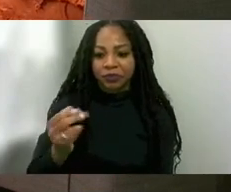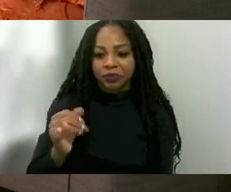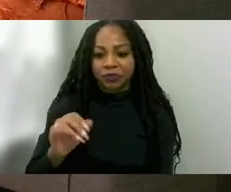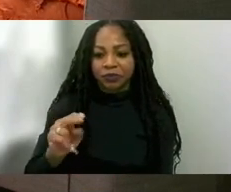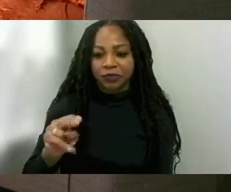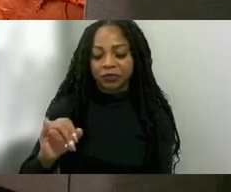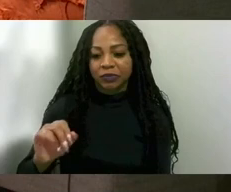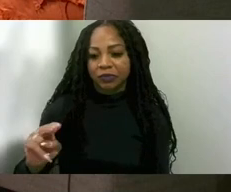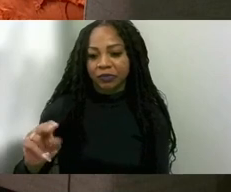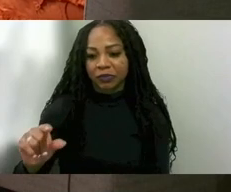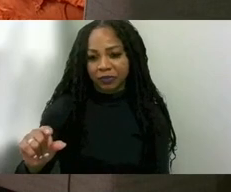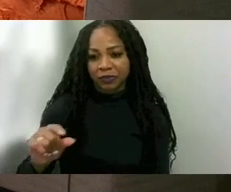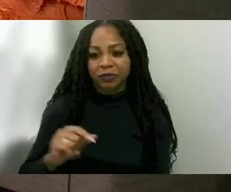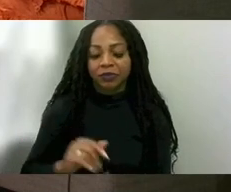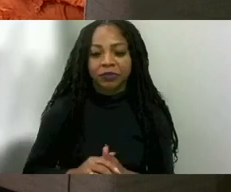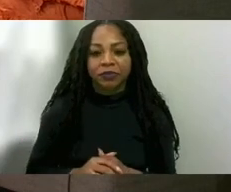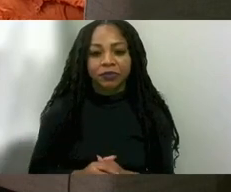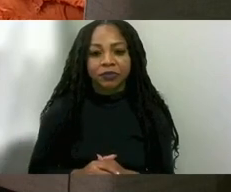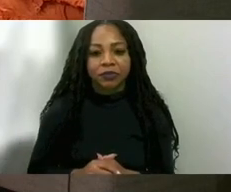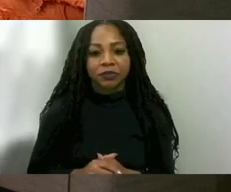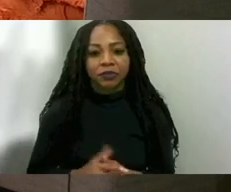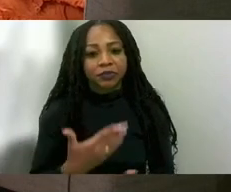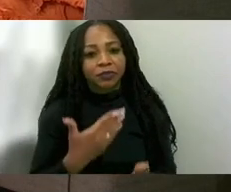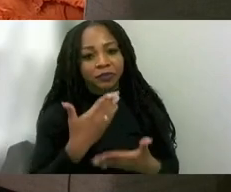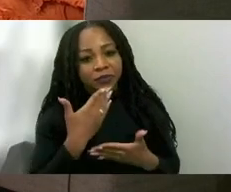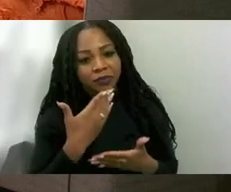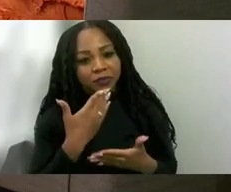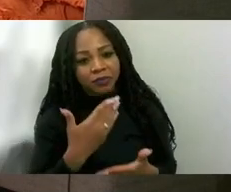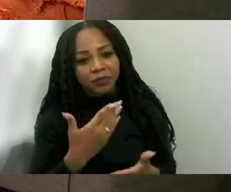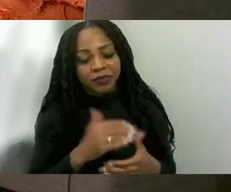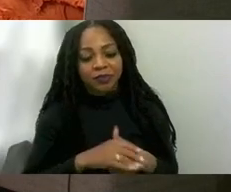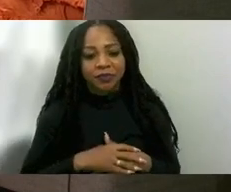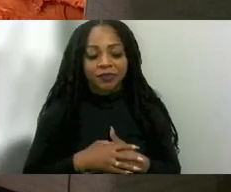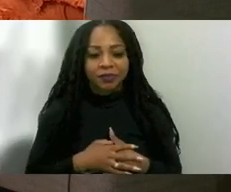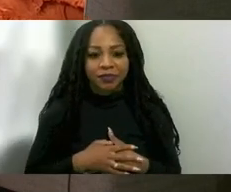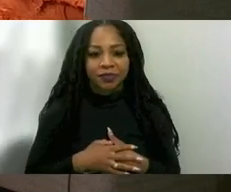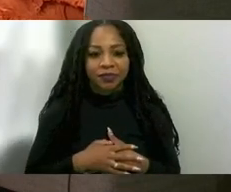Well, I'm grateful to be here with two of my